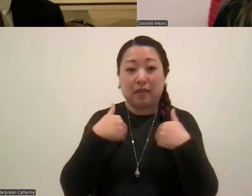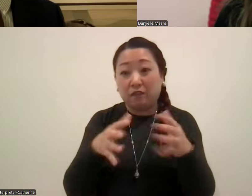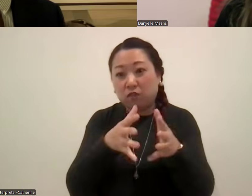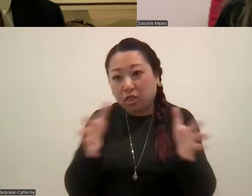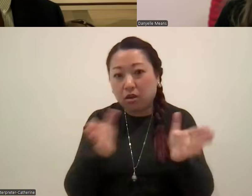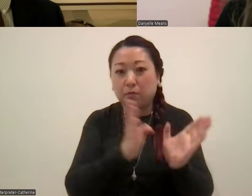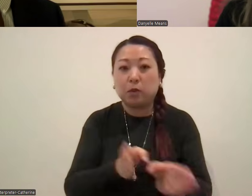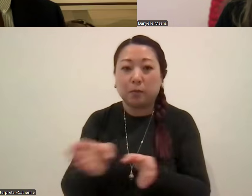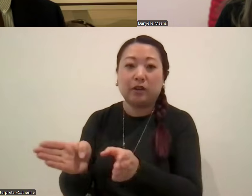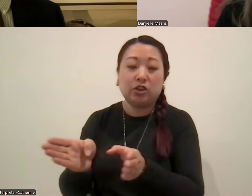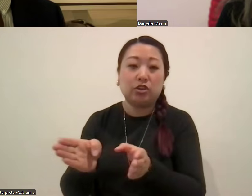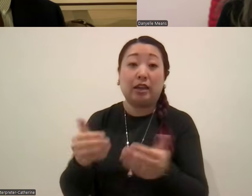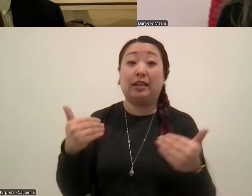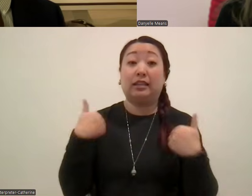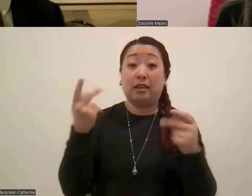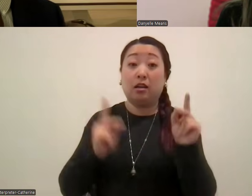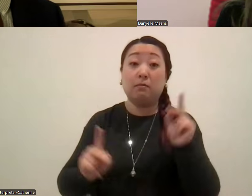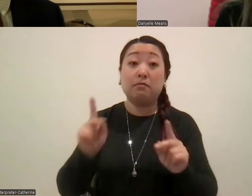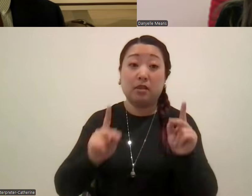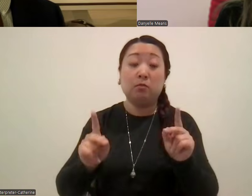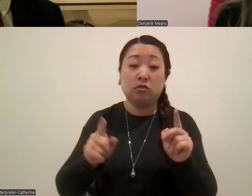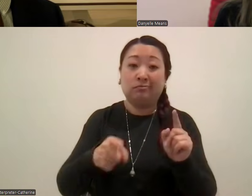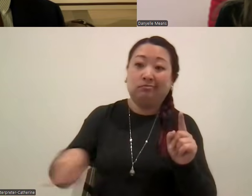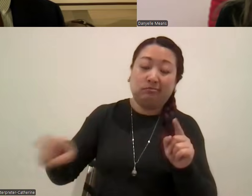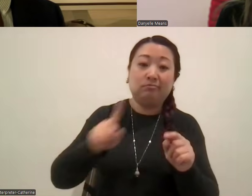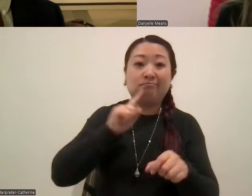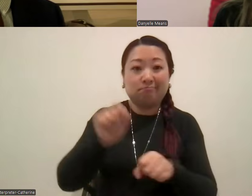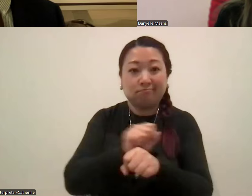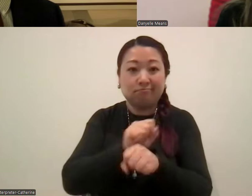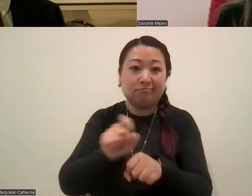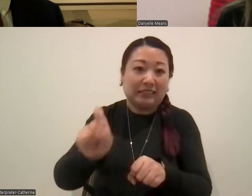preparation that young people really do need to